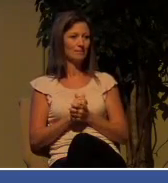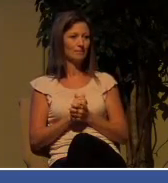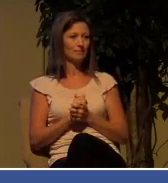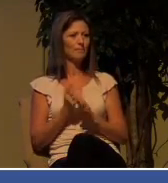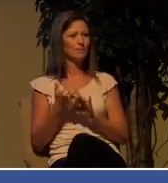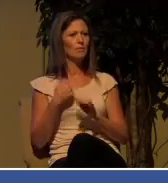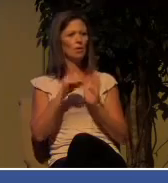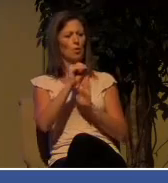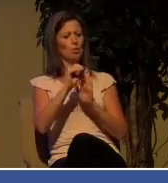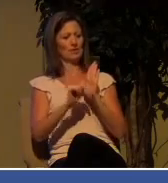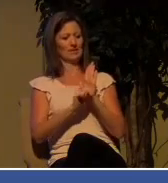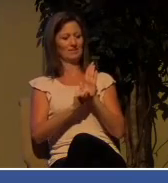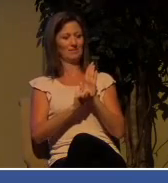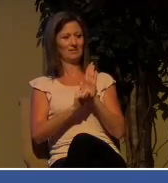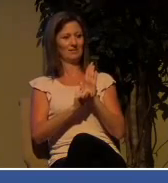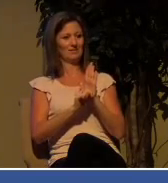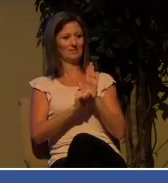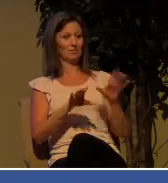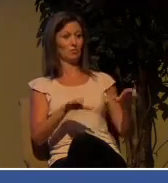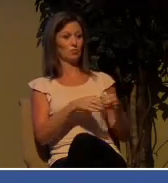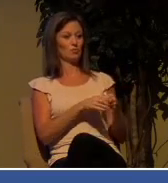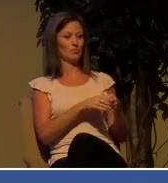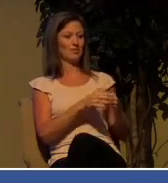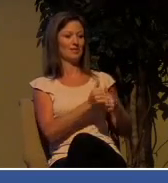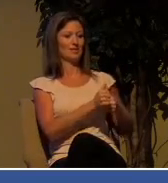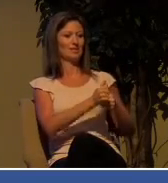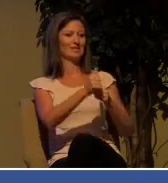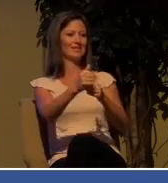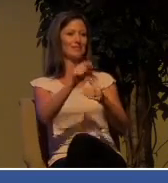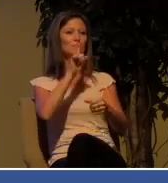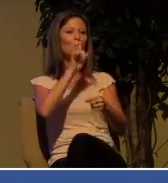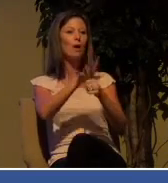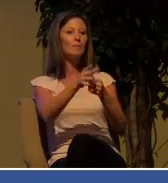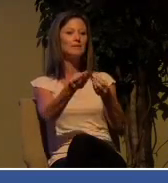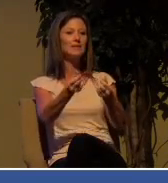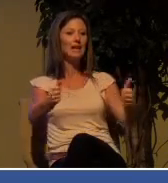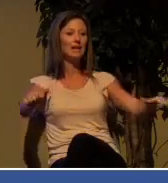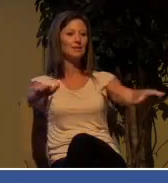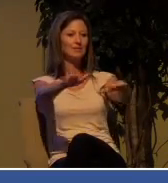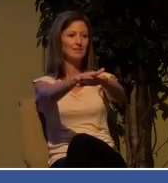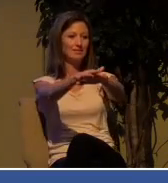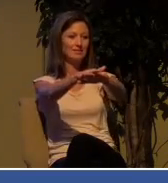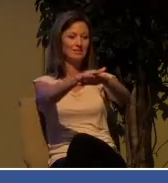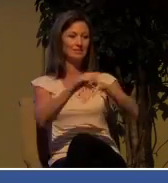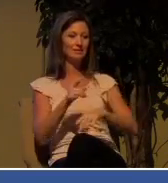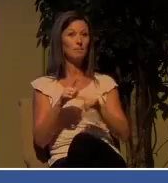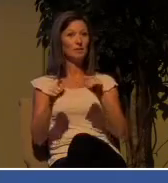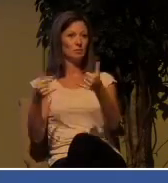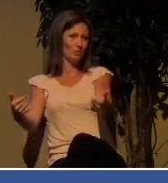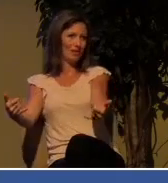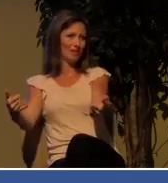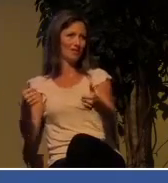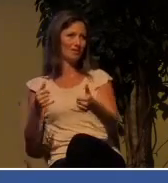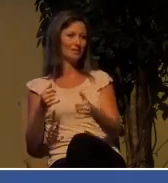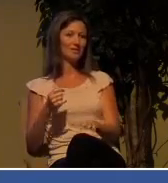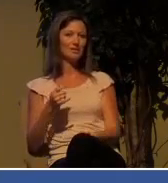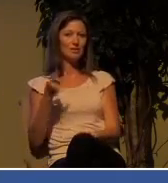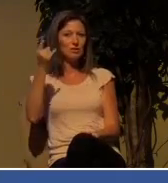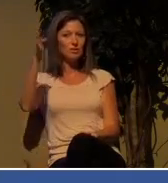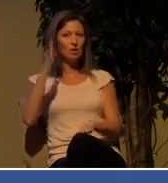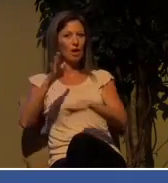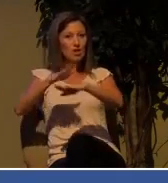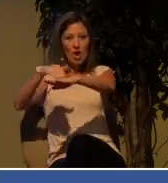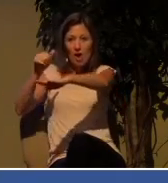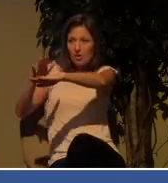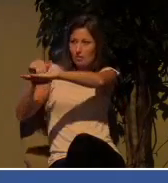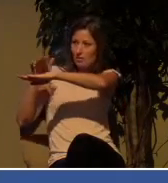land. And the same for us today. God's call in our lives is to repent and believe the good